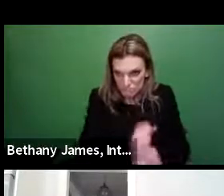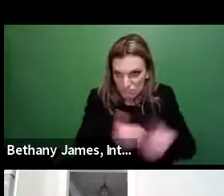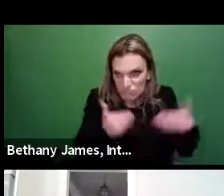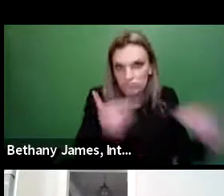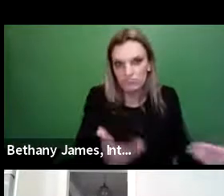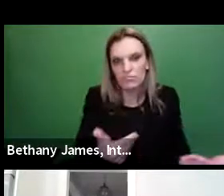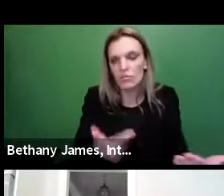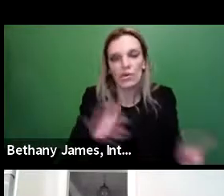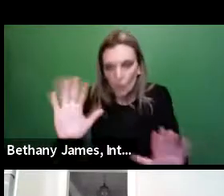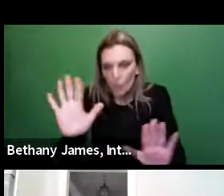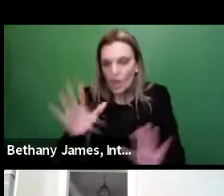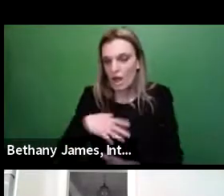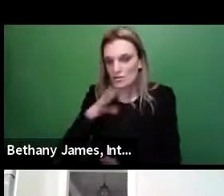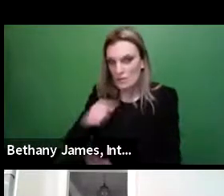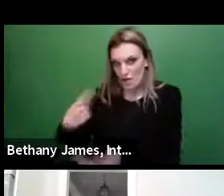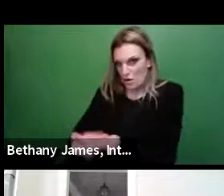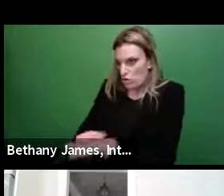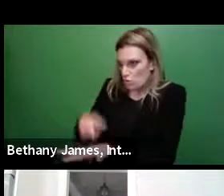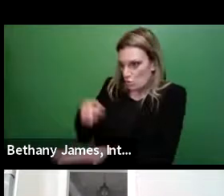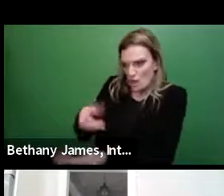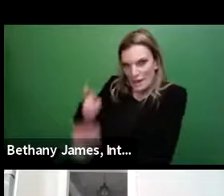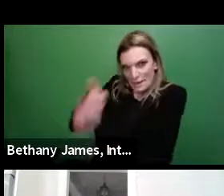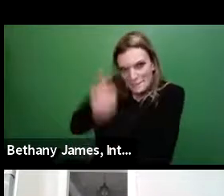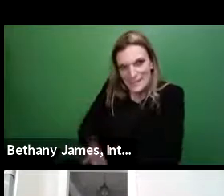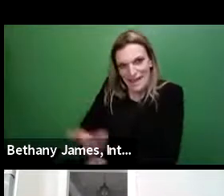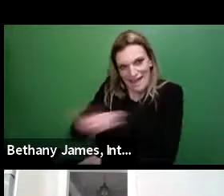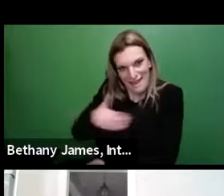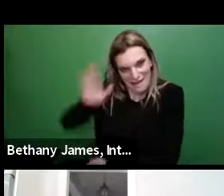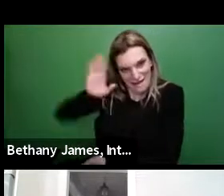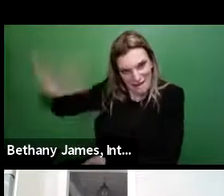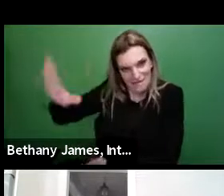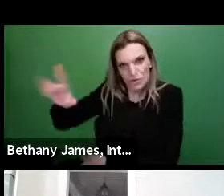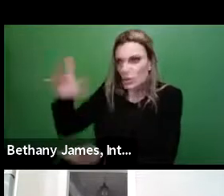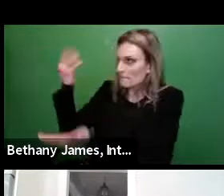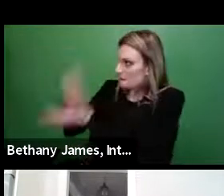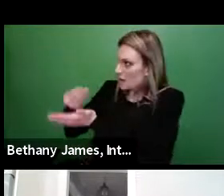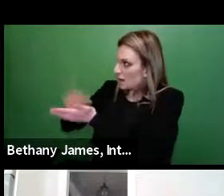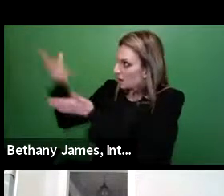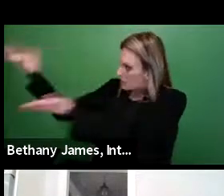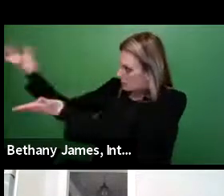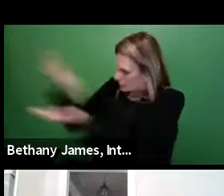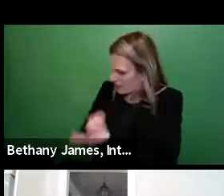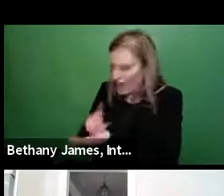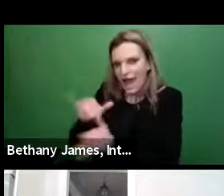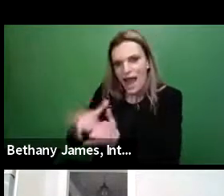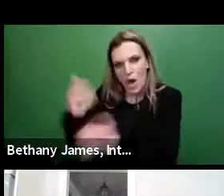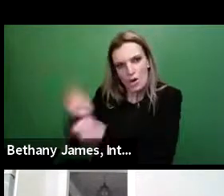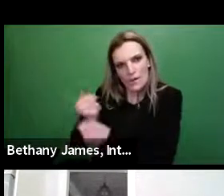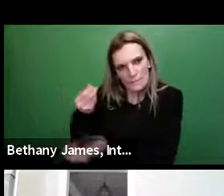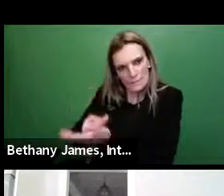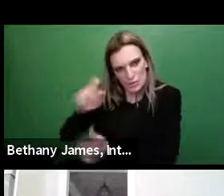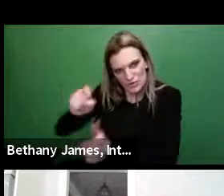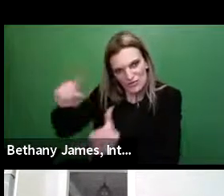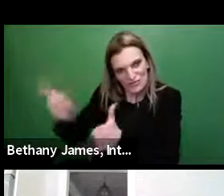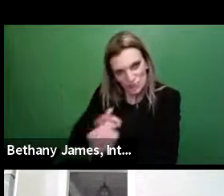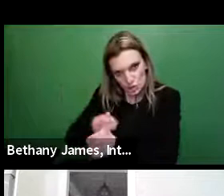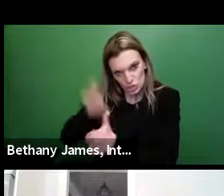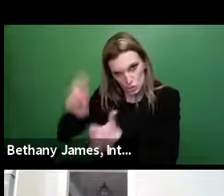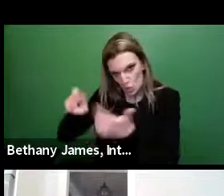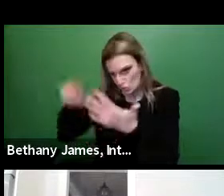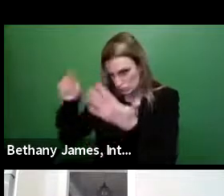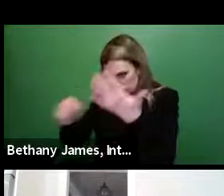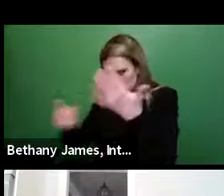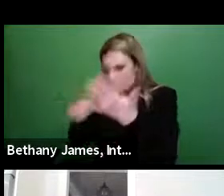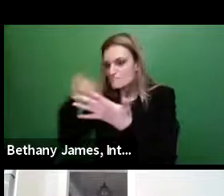what the compliance guidelines are for receiving those dollars in contracting with these particular segments of the